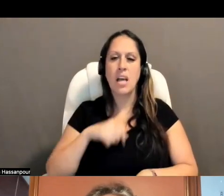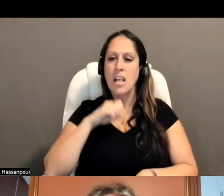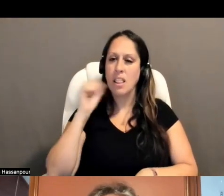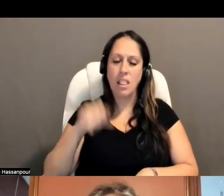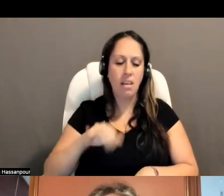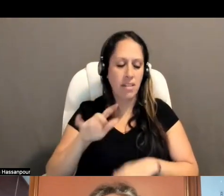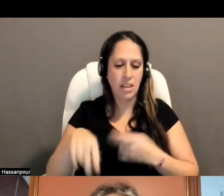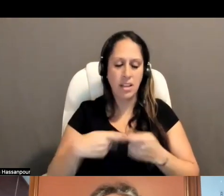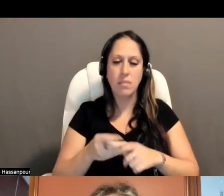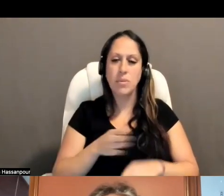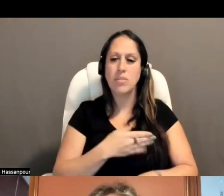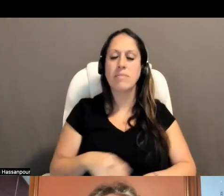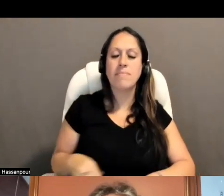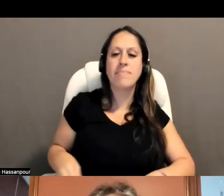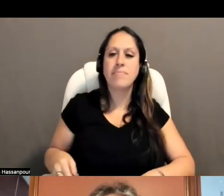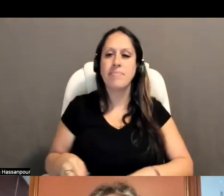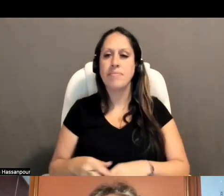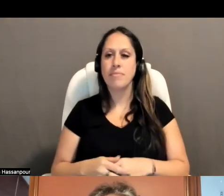music.